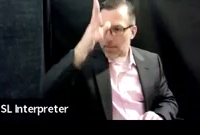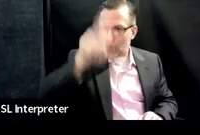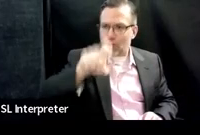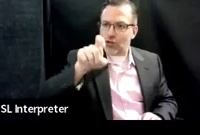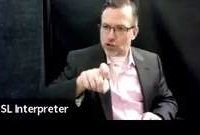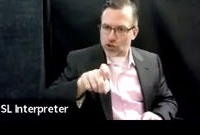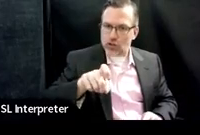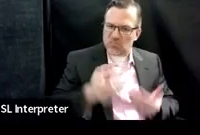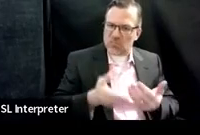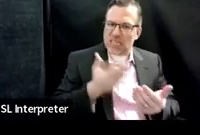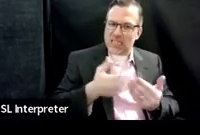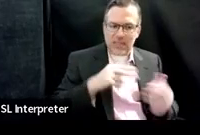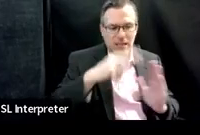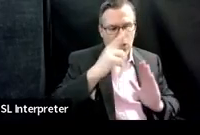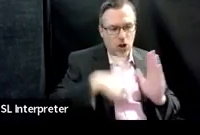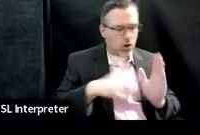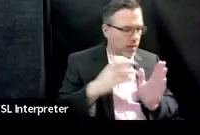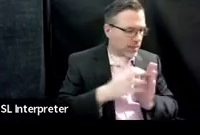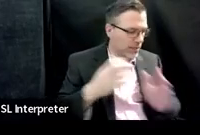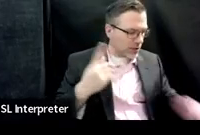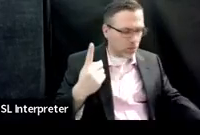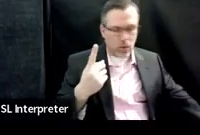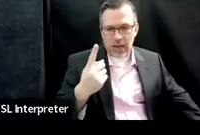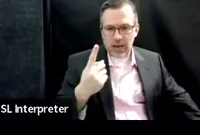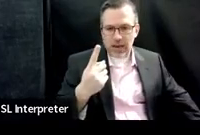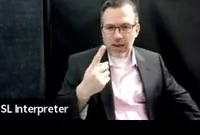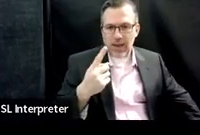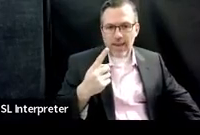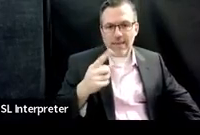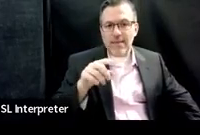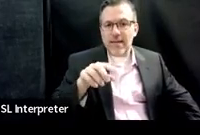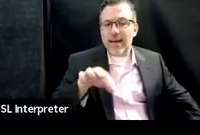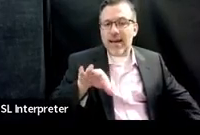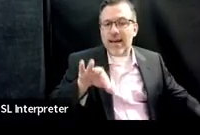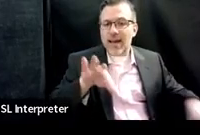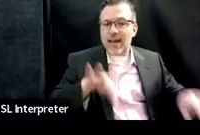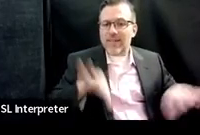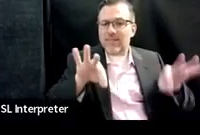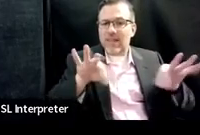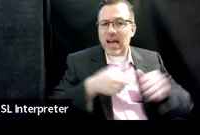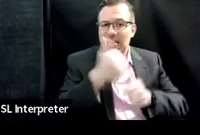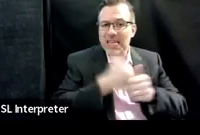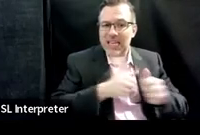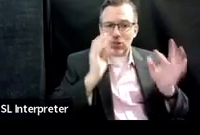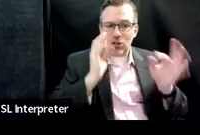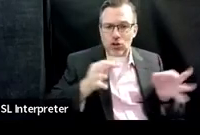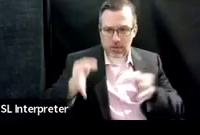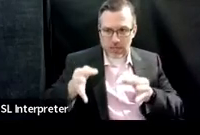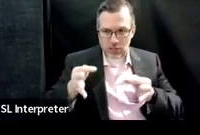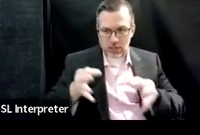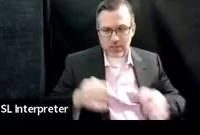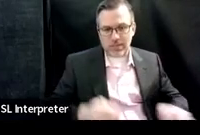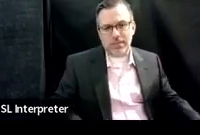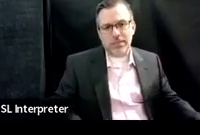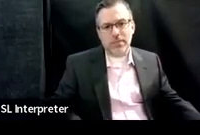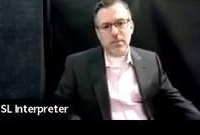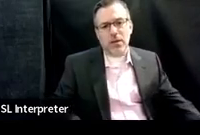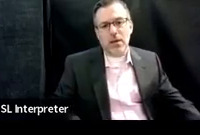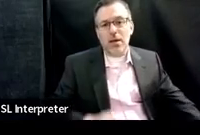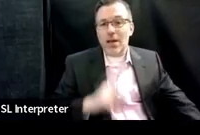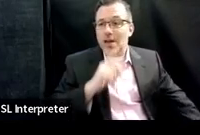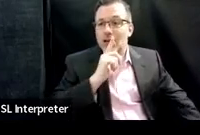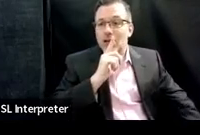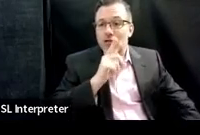section one and find each determination that was made by the team. Because really this